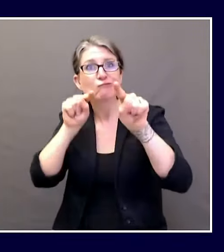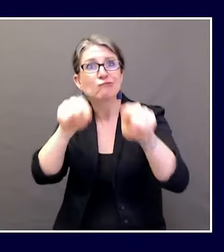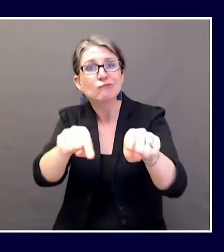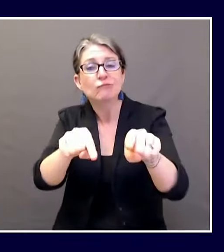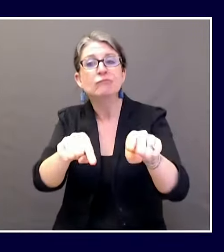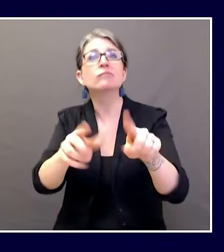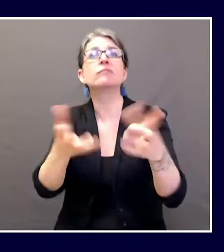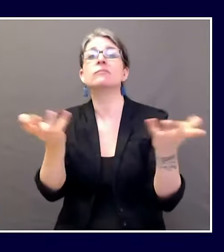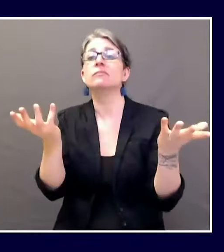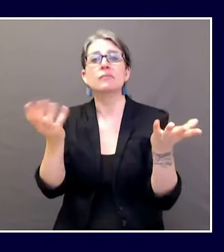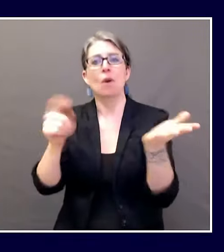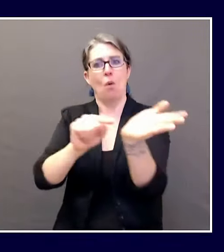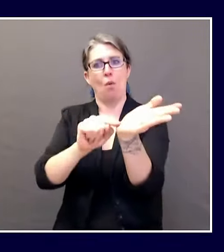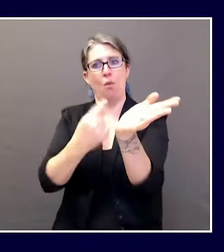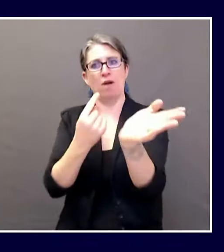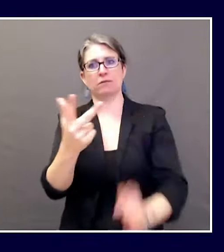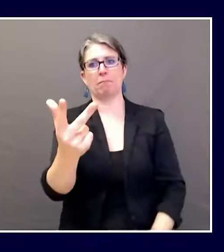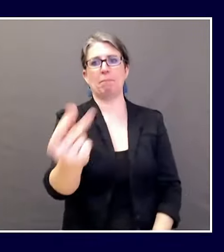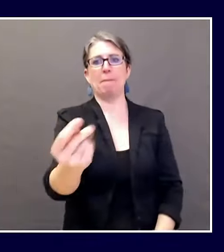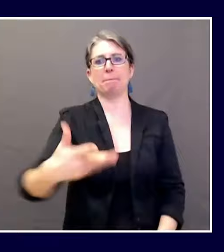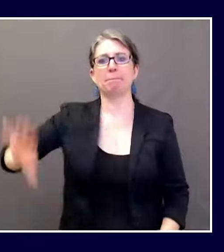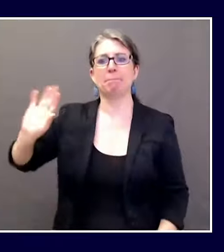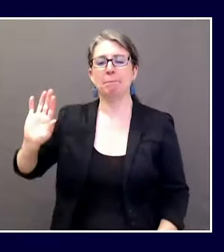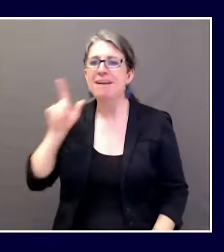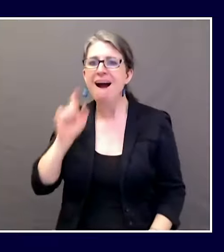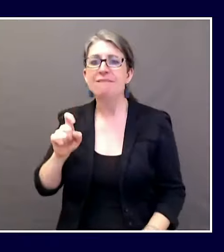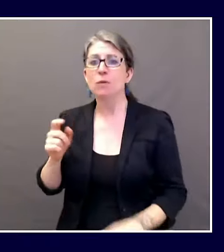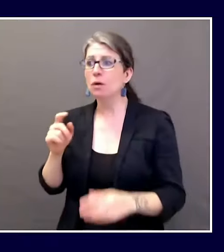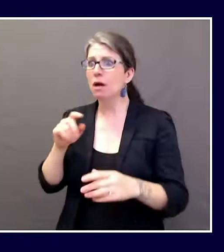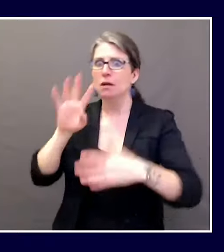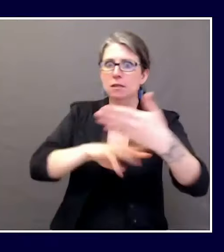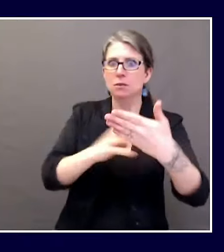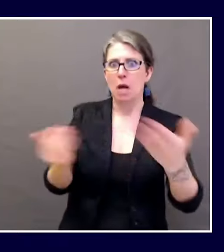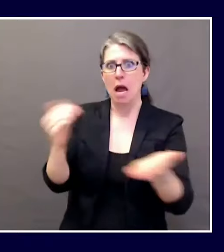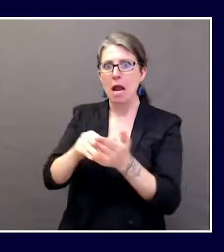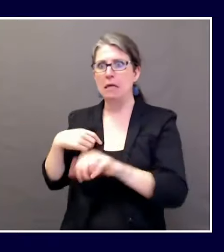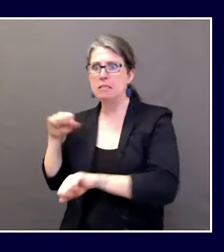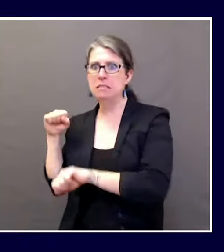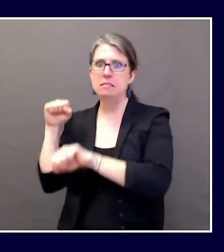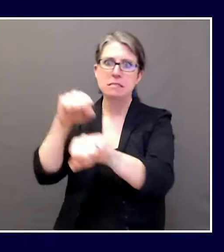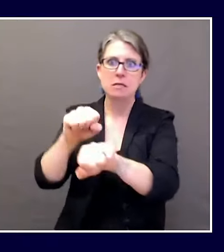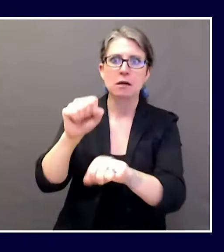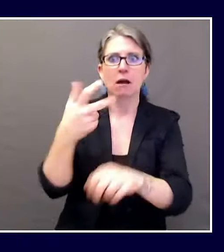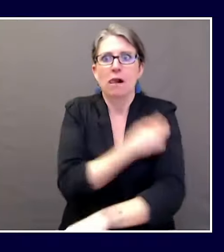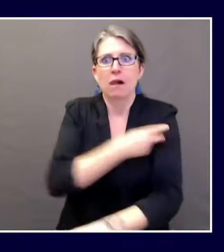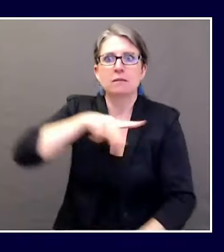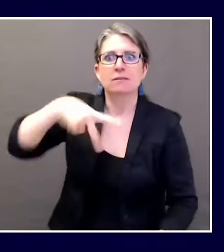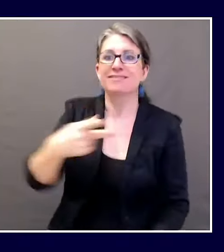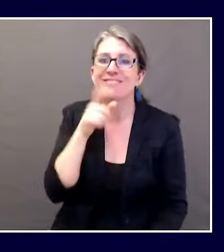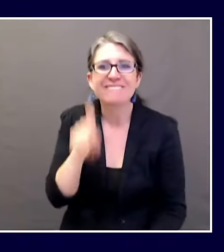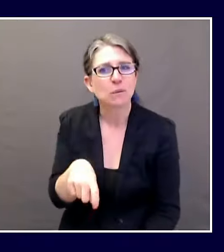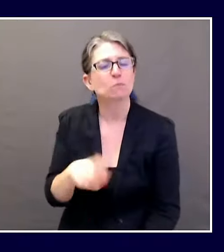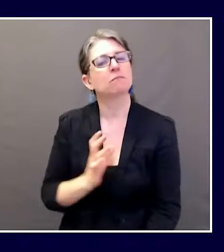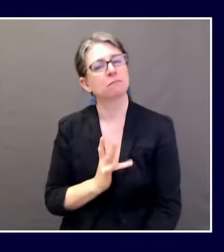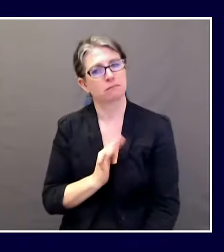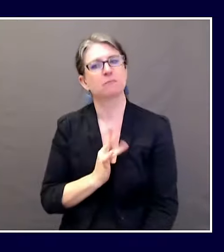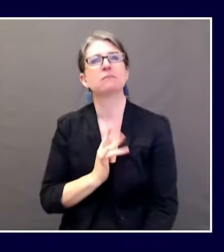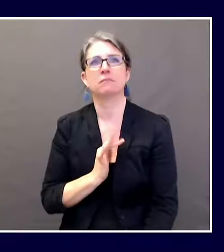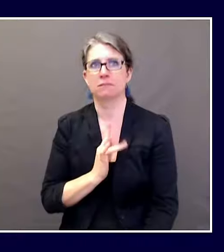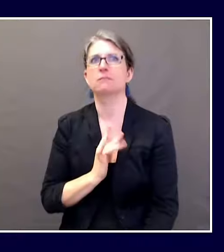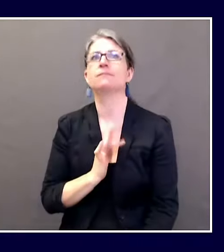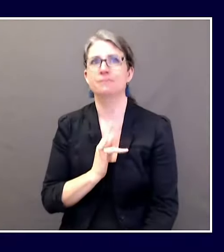of locations that can offer the vaccine, because again, it does not have the same stringent cold